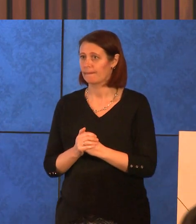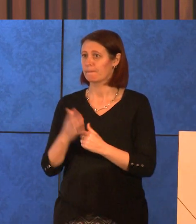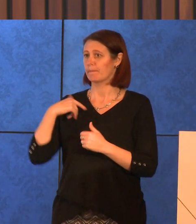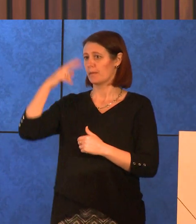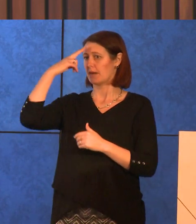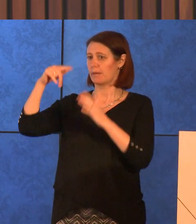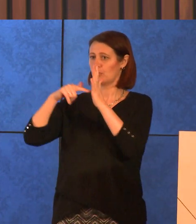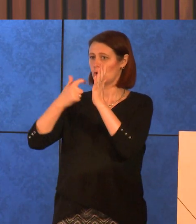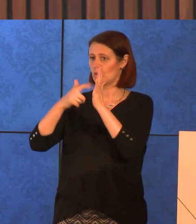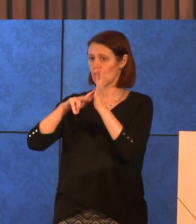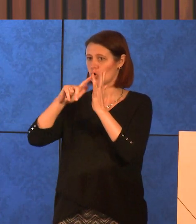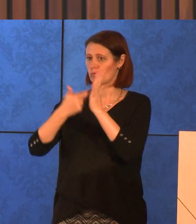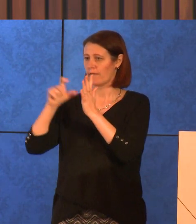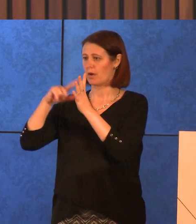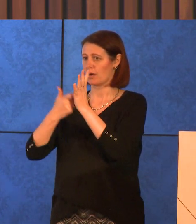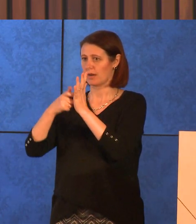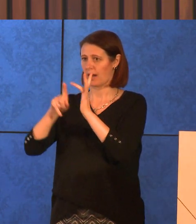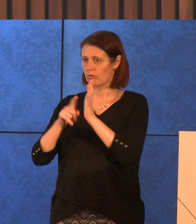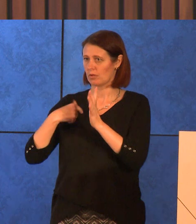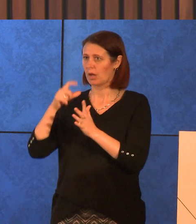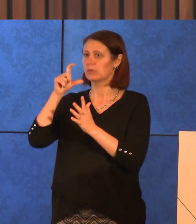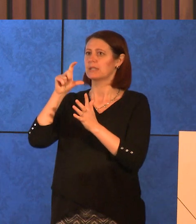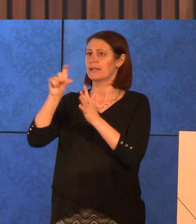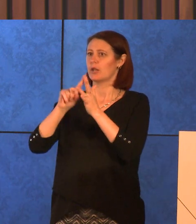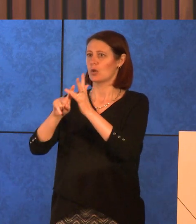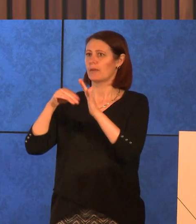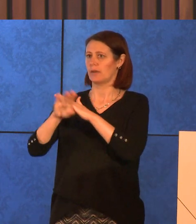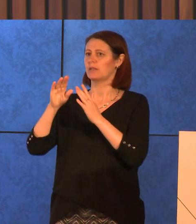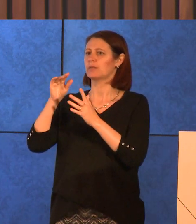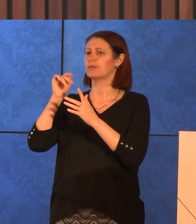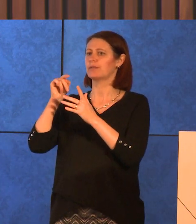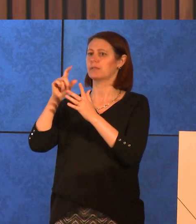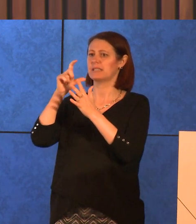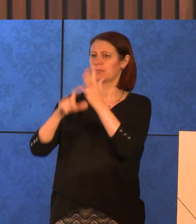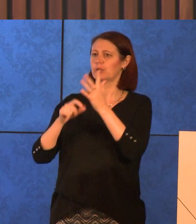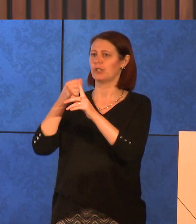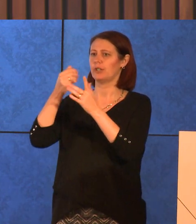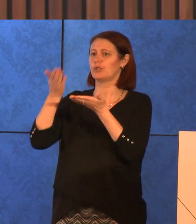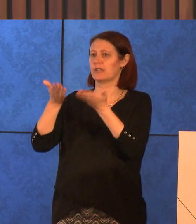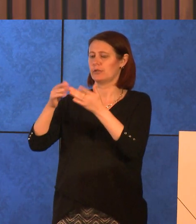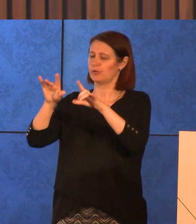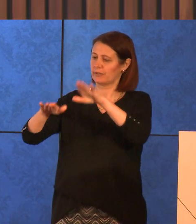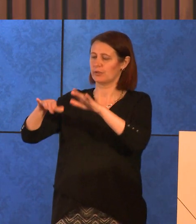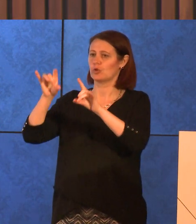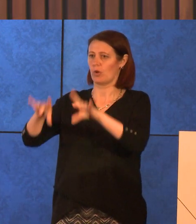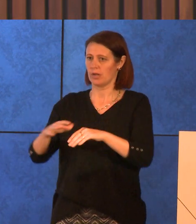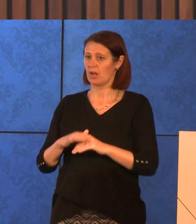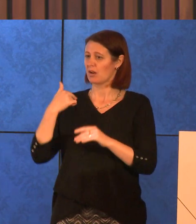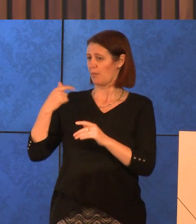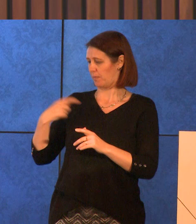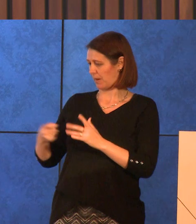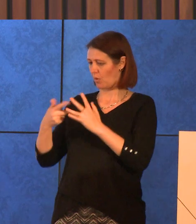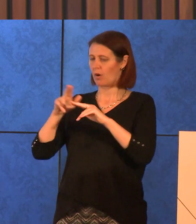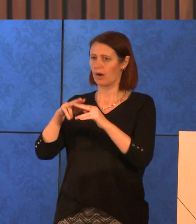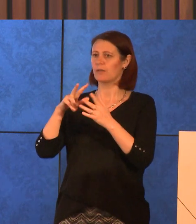My name is Trevor Carroll. I'm the CEO of Disability Justice Australia, and I'm a member of the Victorian